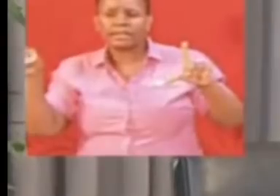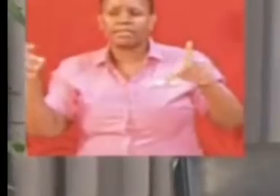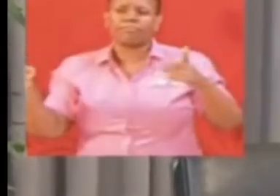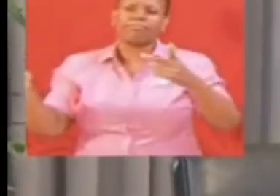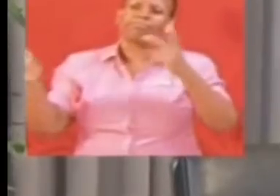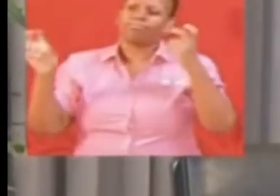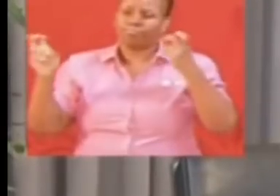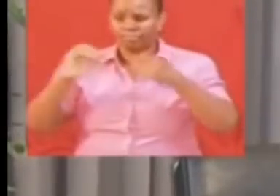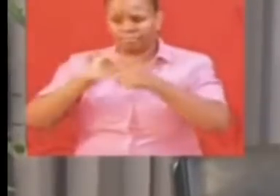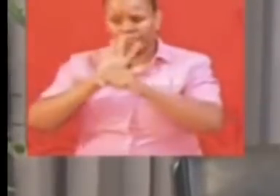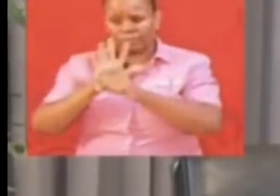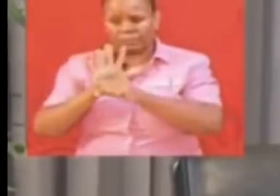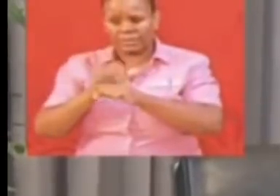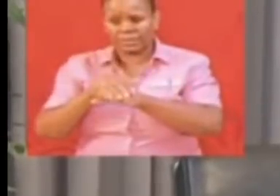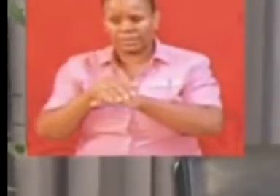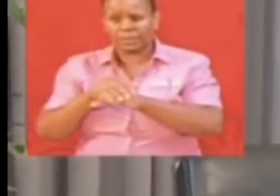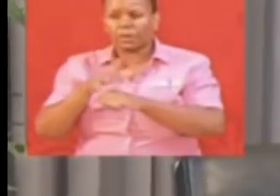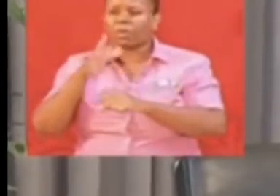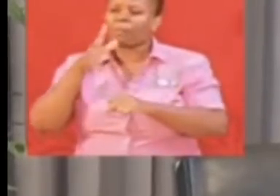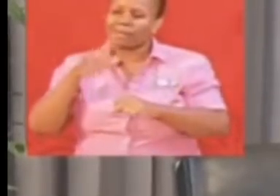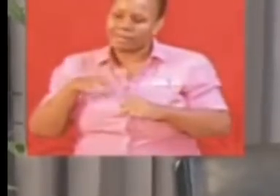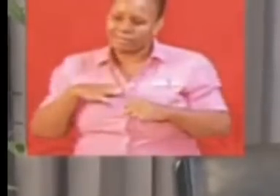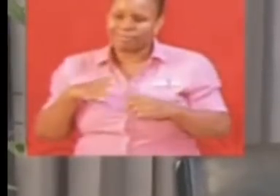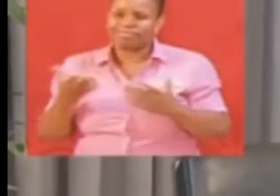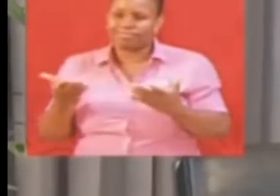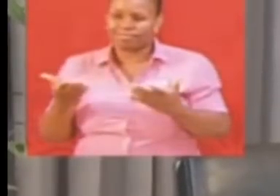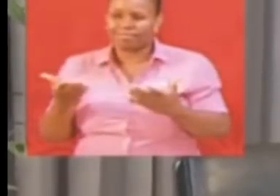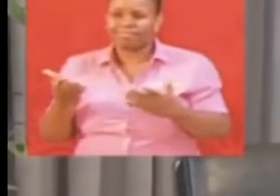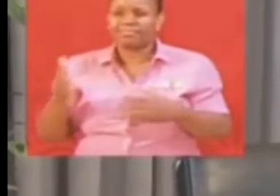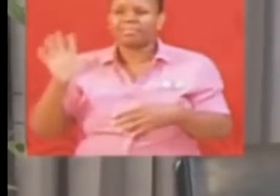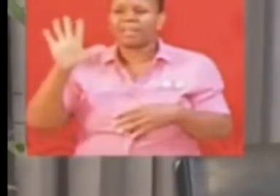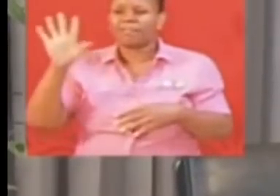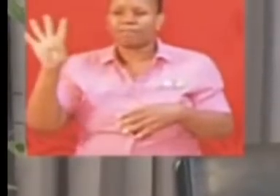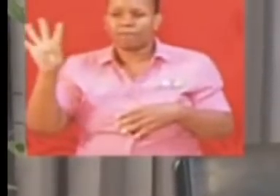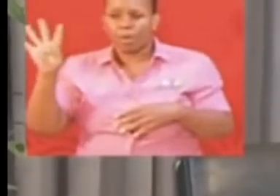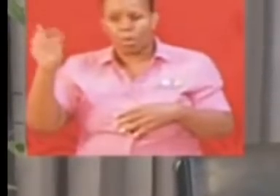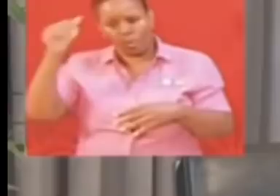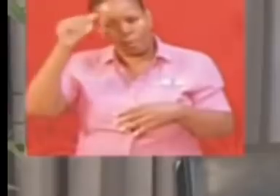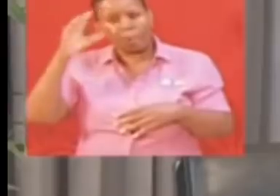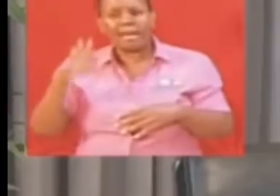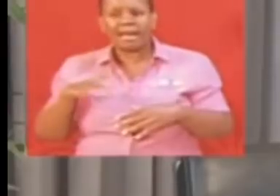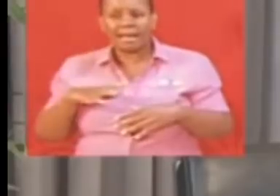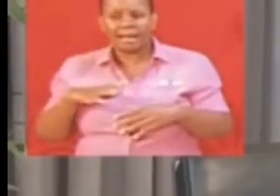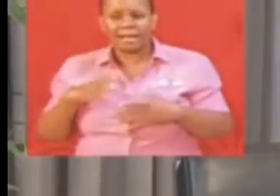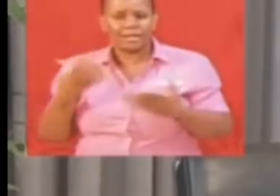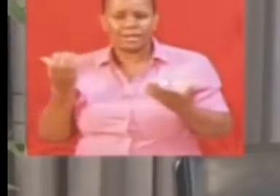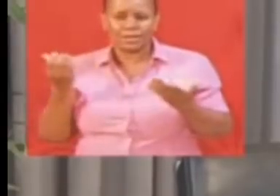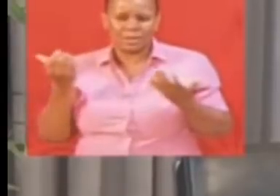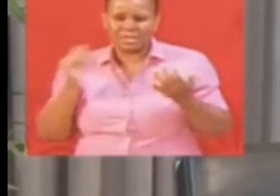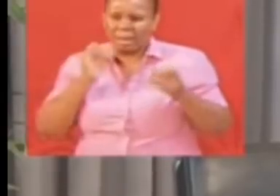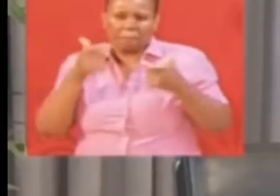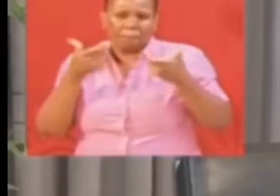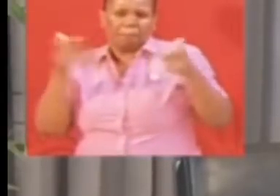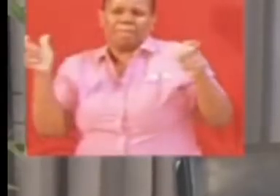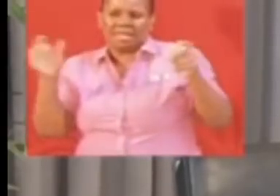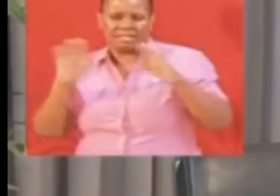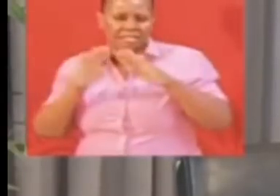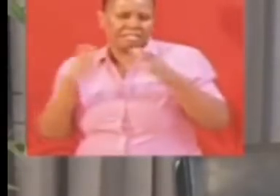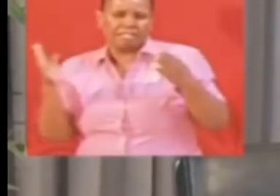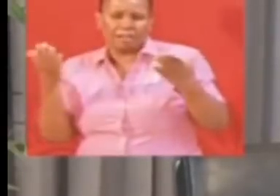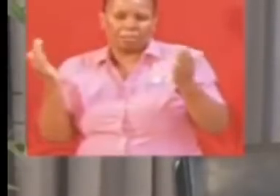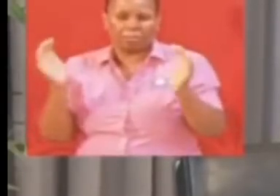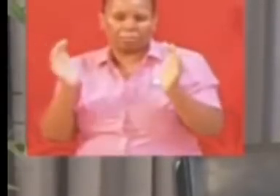male. In the grand scheme of things, that is almost 50-50%. So I don't think there's a great difference between the two. A slight male